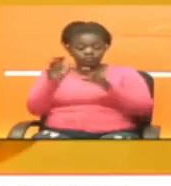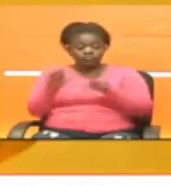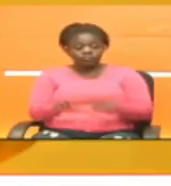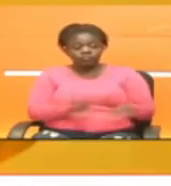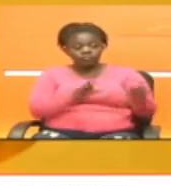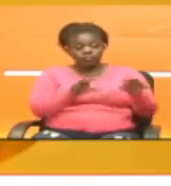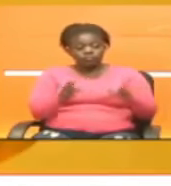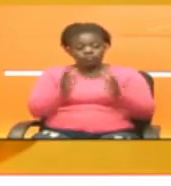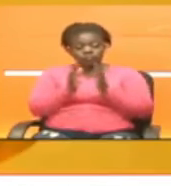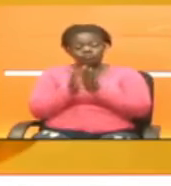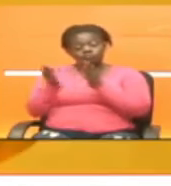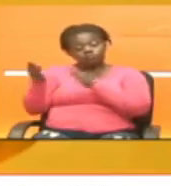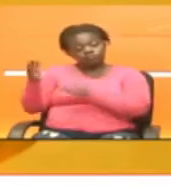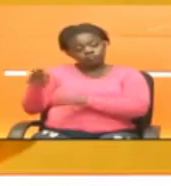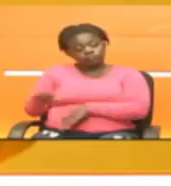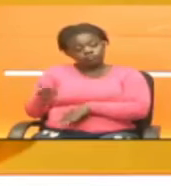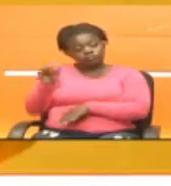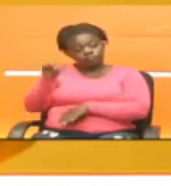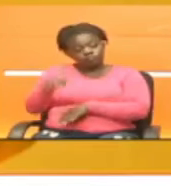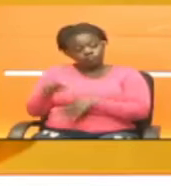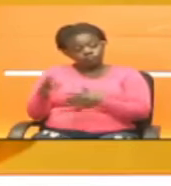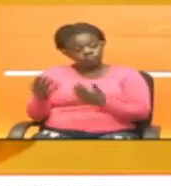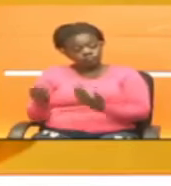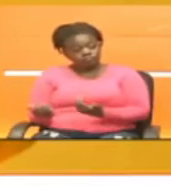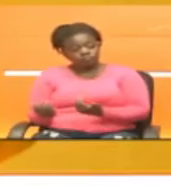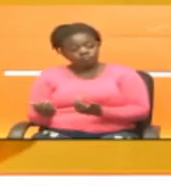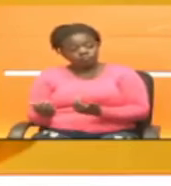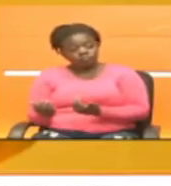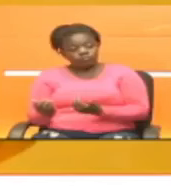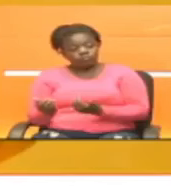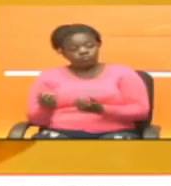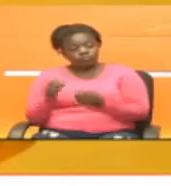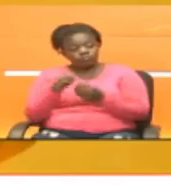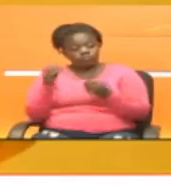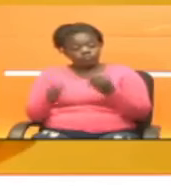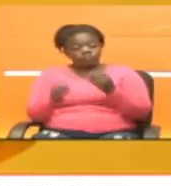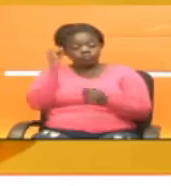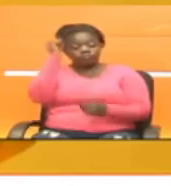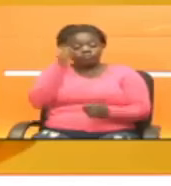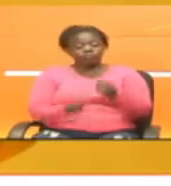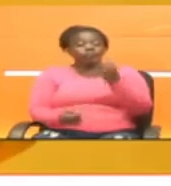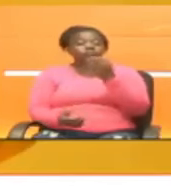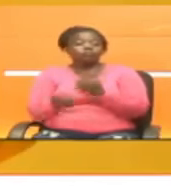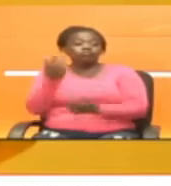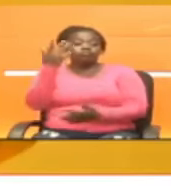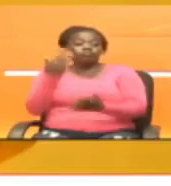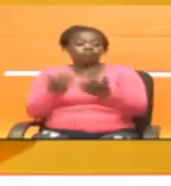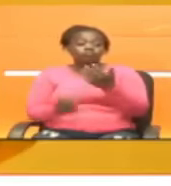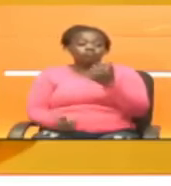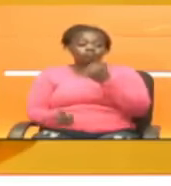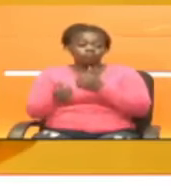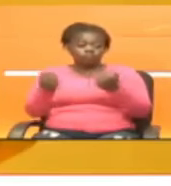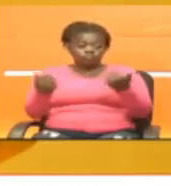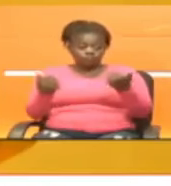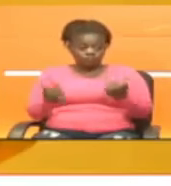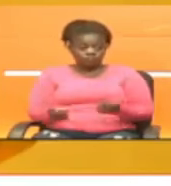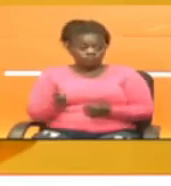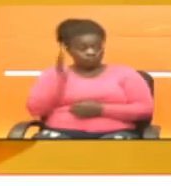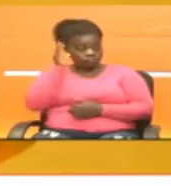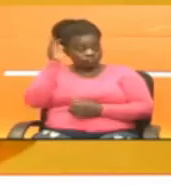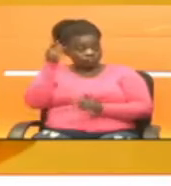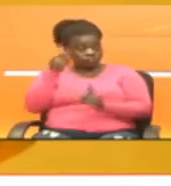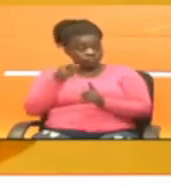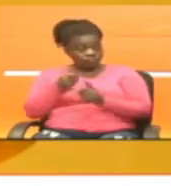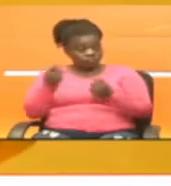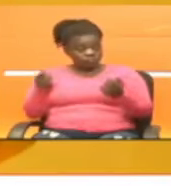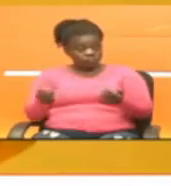death of the 7 sons of Mattathias, which we just listened to in